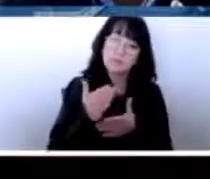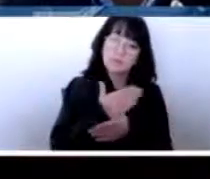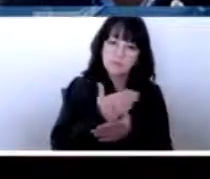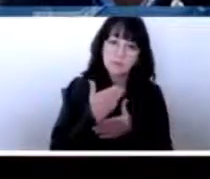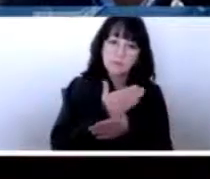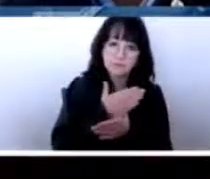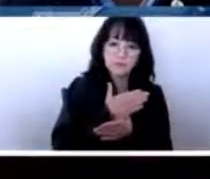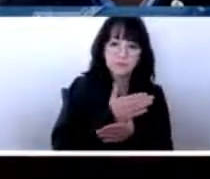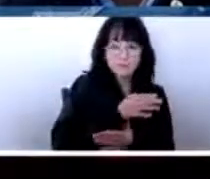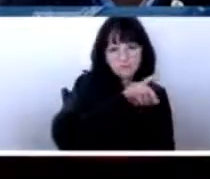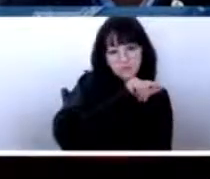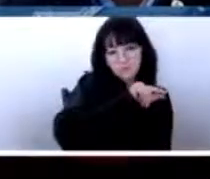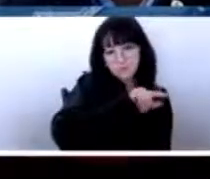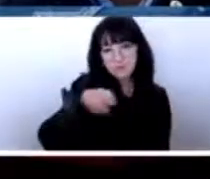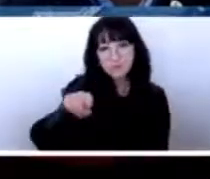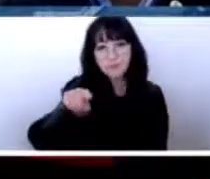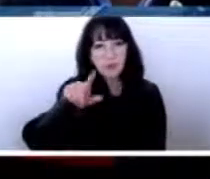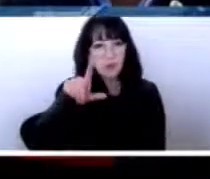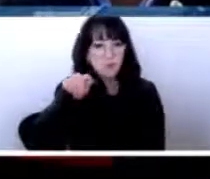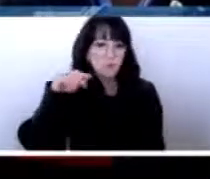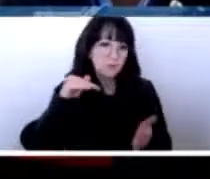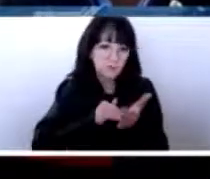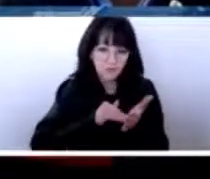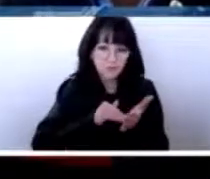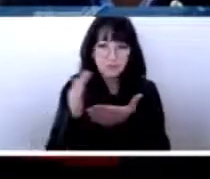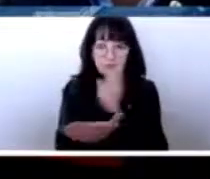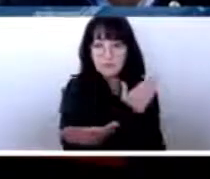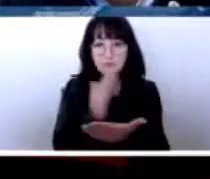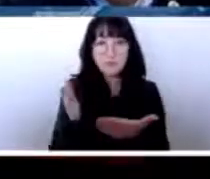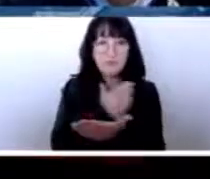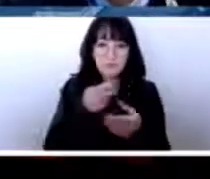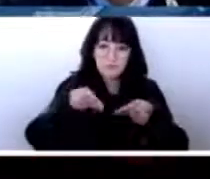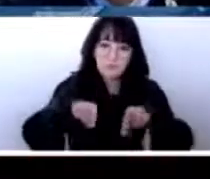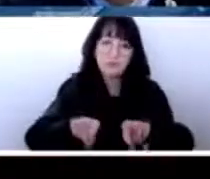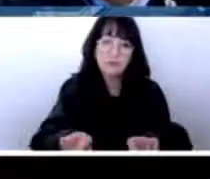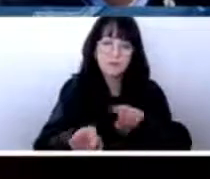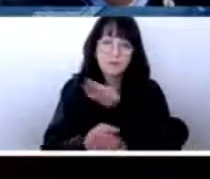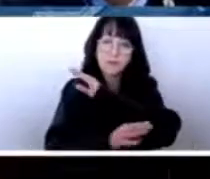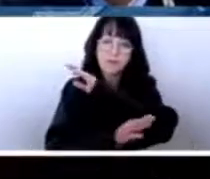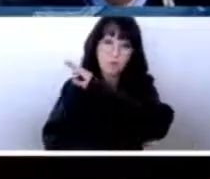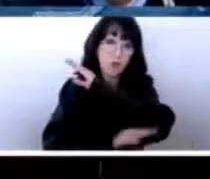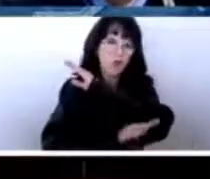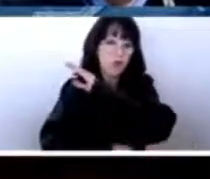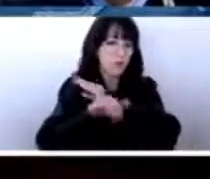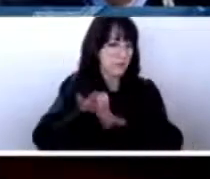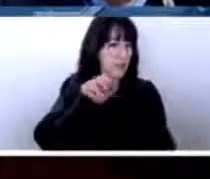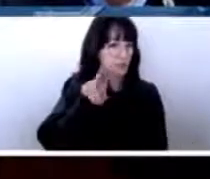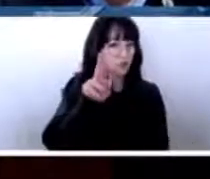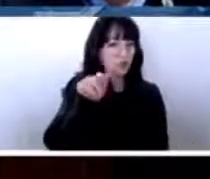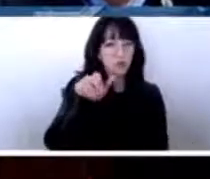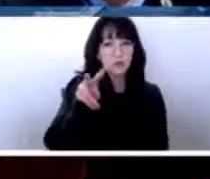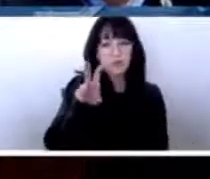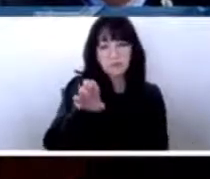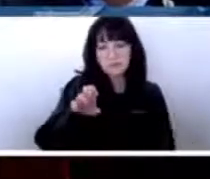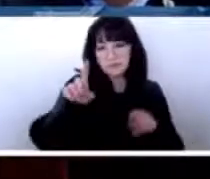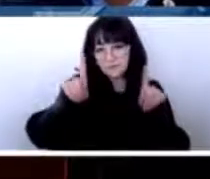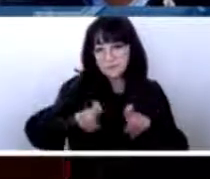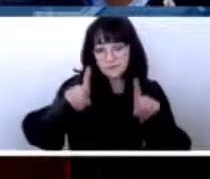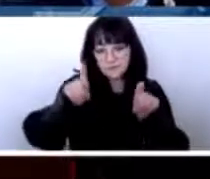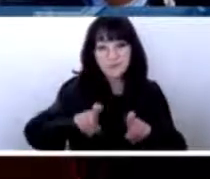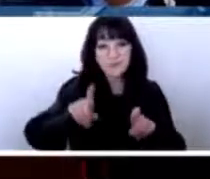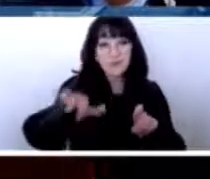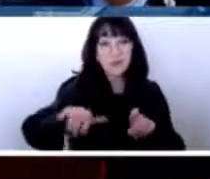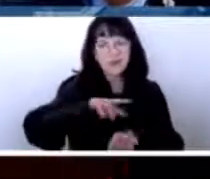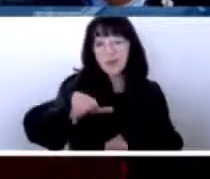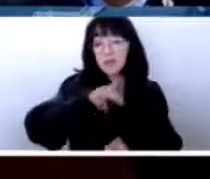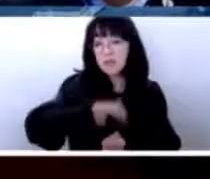mid 20,000 range, really through the fall, for just curative testing. So this is just the National Guard soldiers that are at